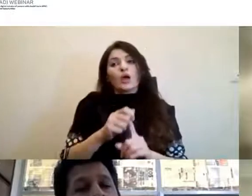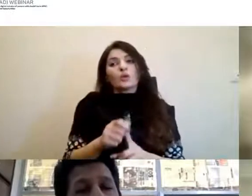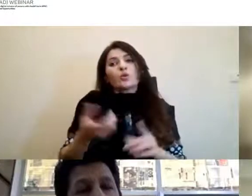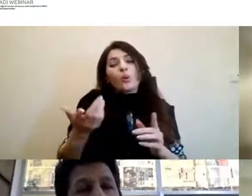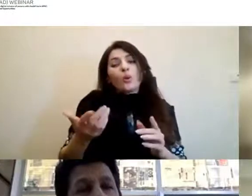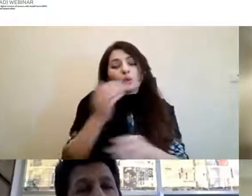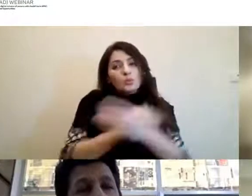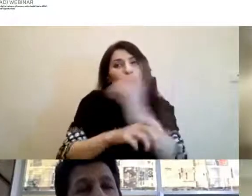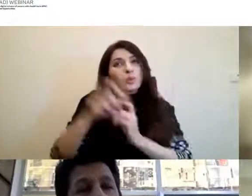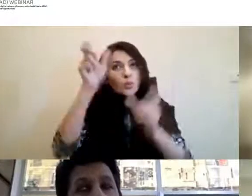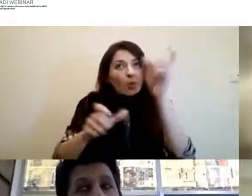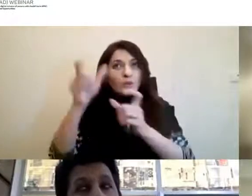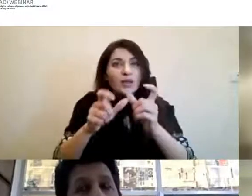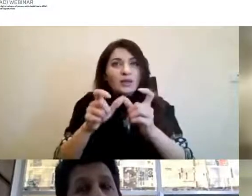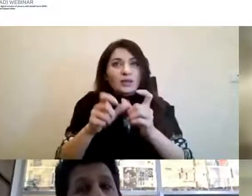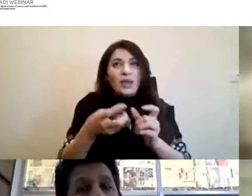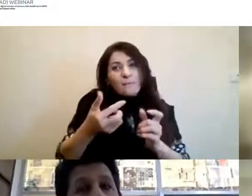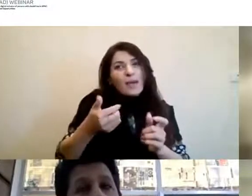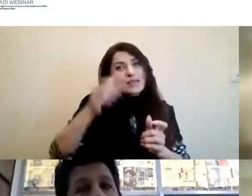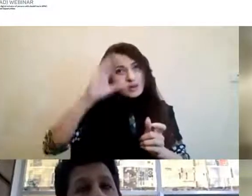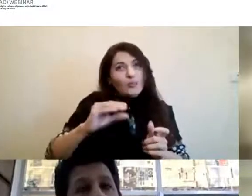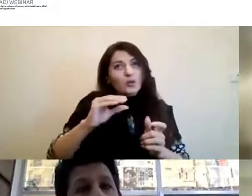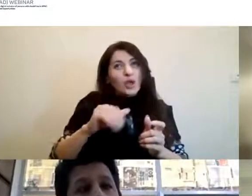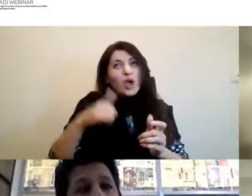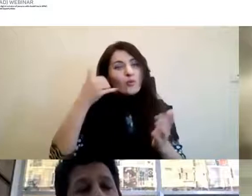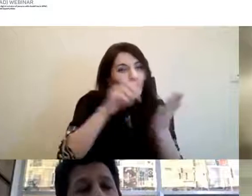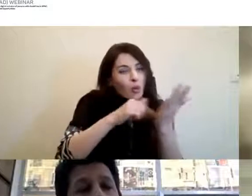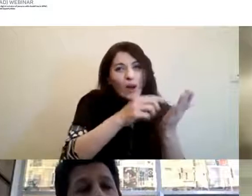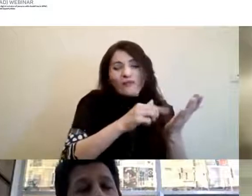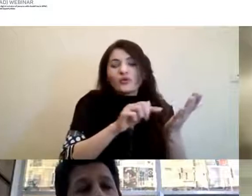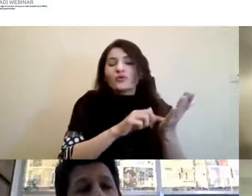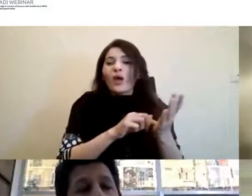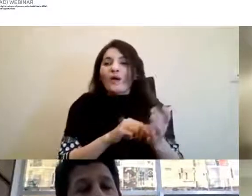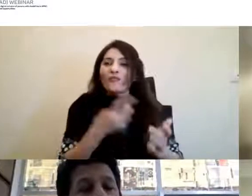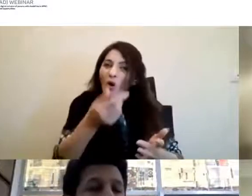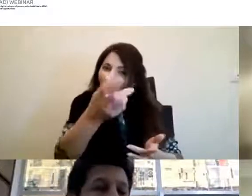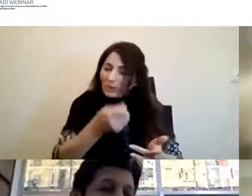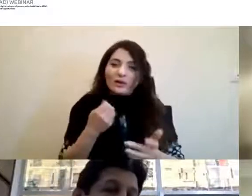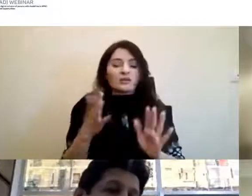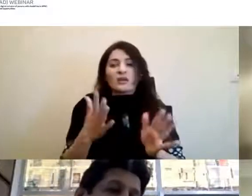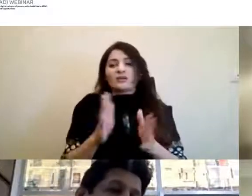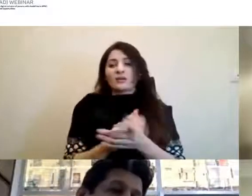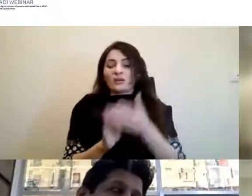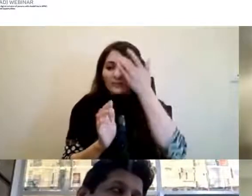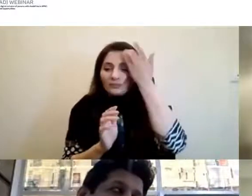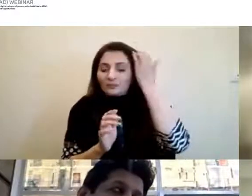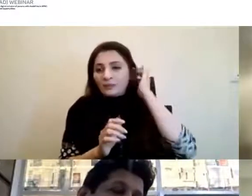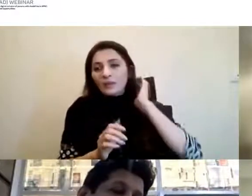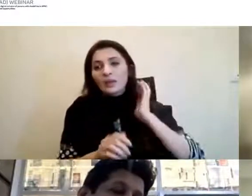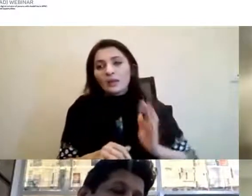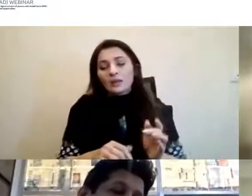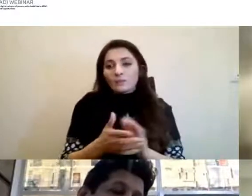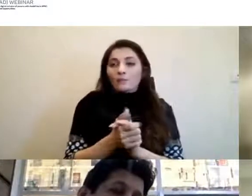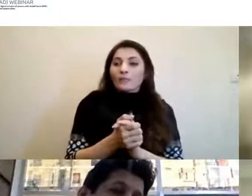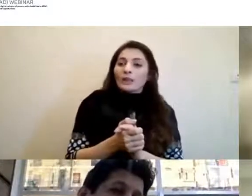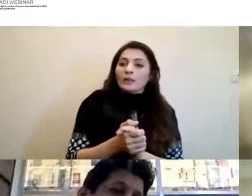disabilities. Number three is awareness. There is no positive awareness regarding people with disabilities, how they